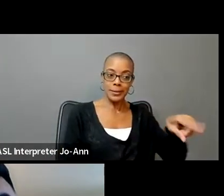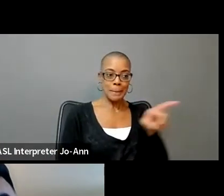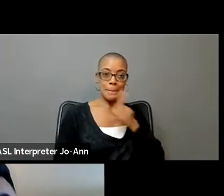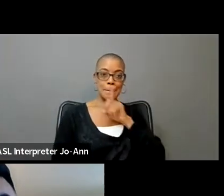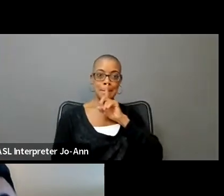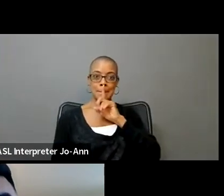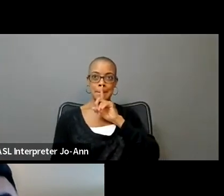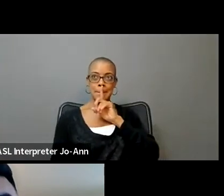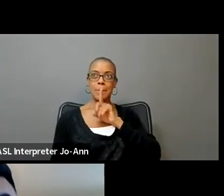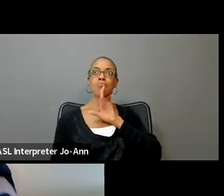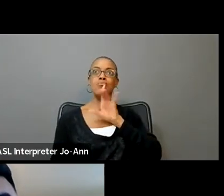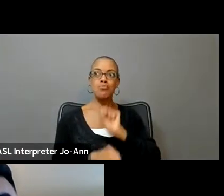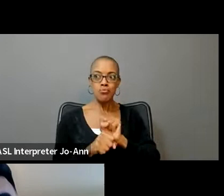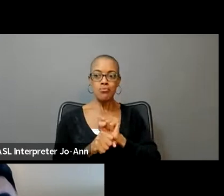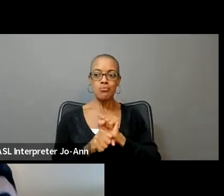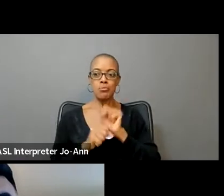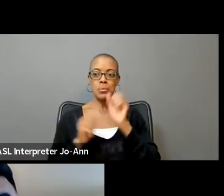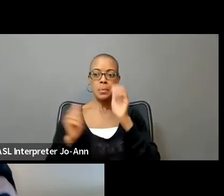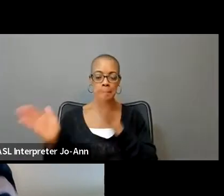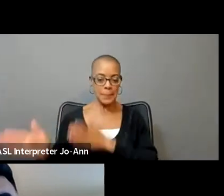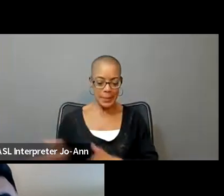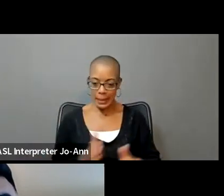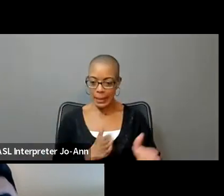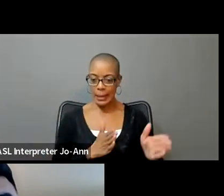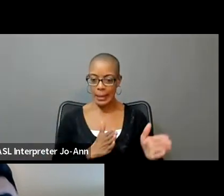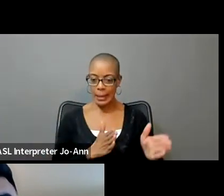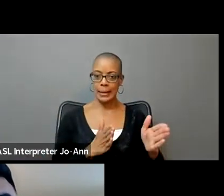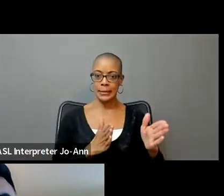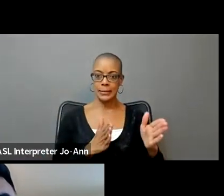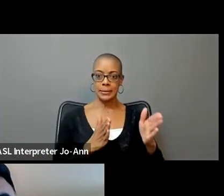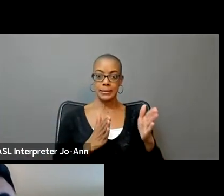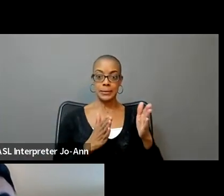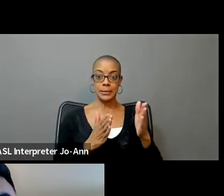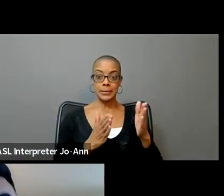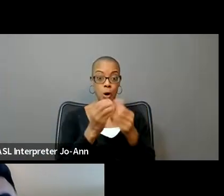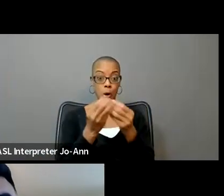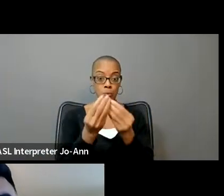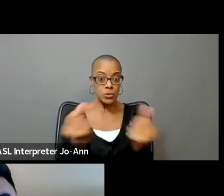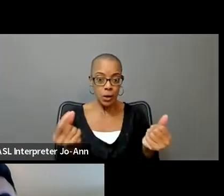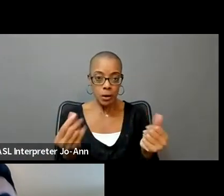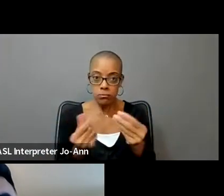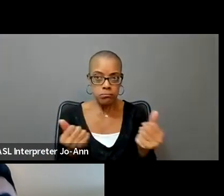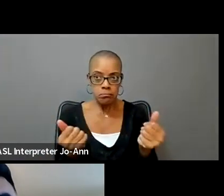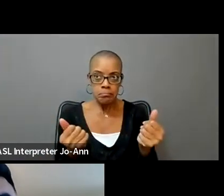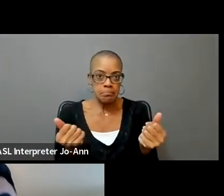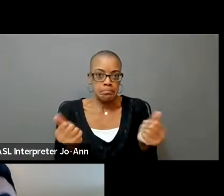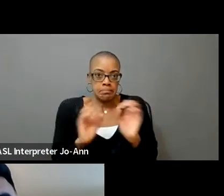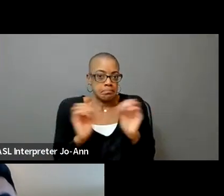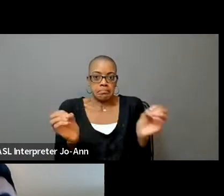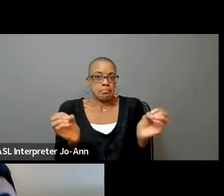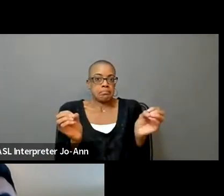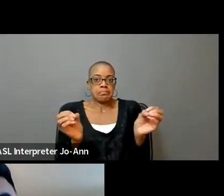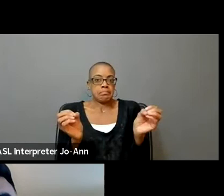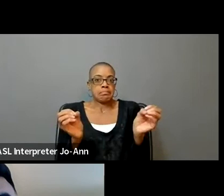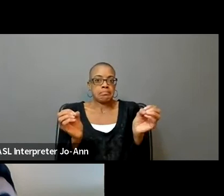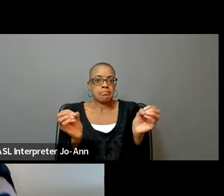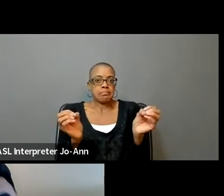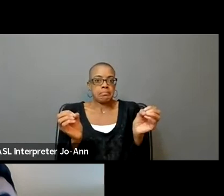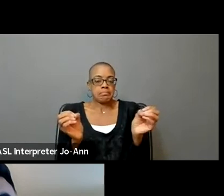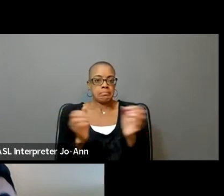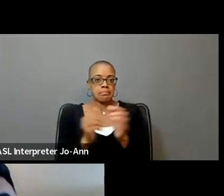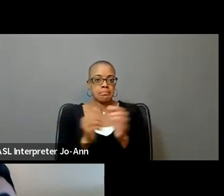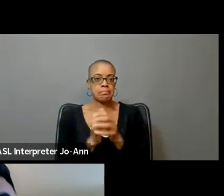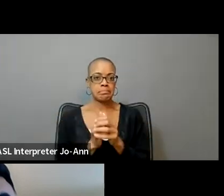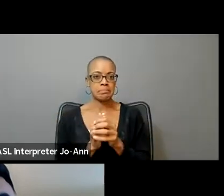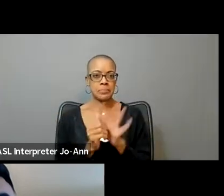have any real plans or solutions. So what they're doing is I